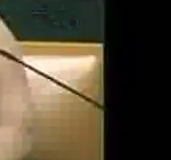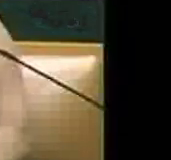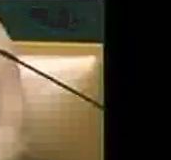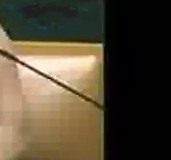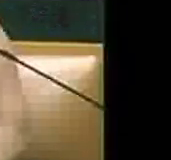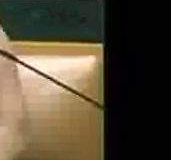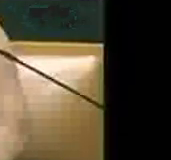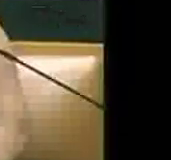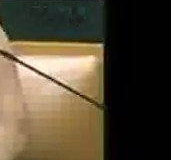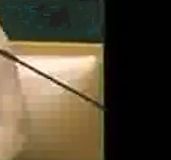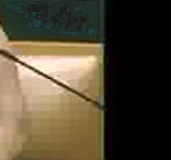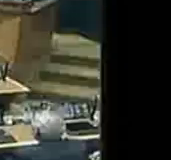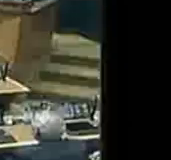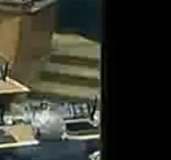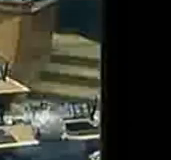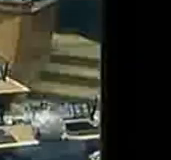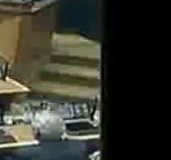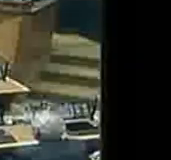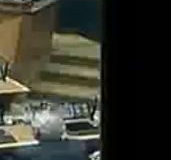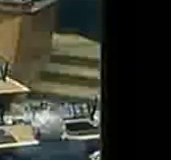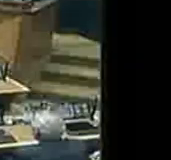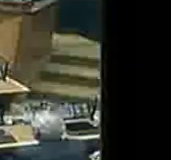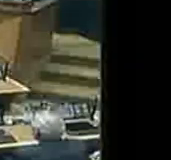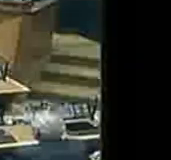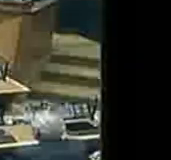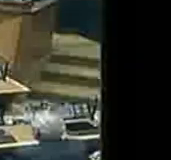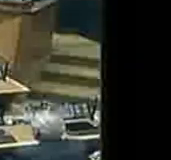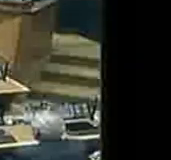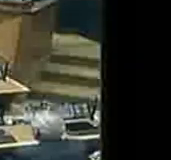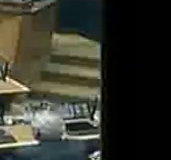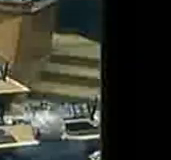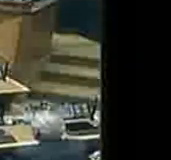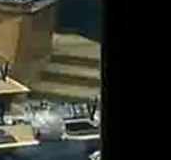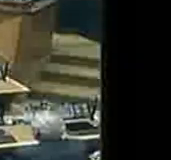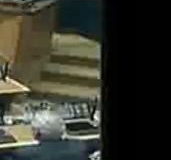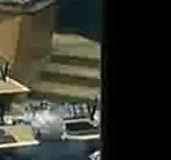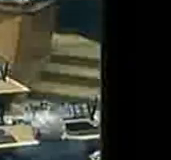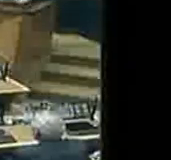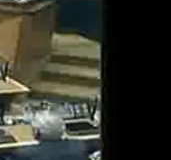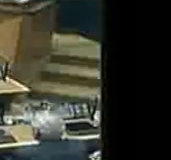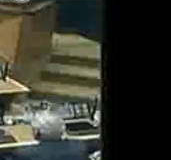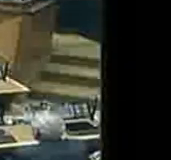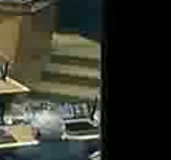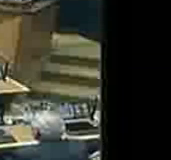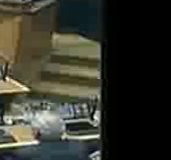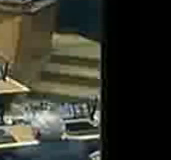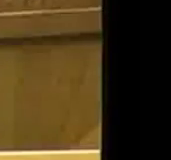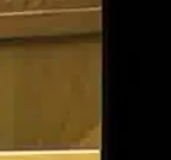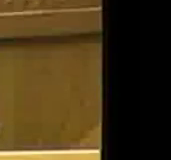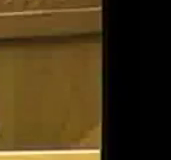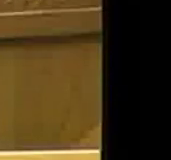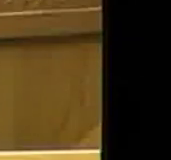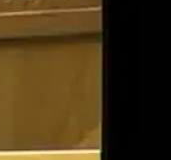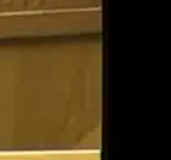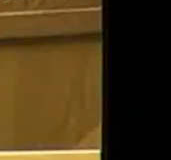hope, Honorable Speaker and members, anizi ukuthi uyayiqhenya lensizwa bo ikhuluma ikhulumpisiye bese